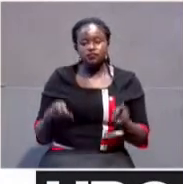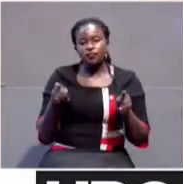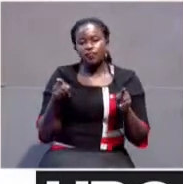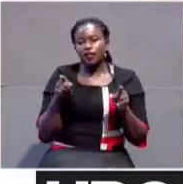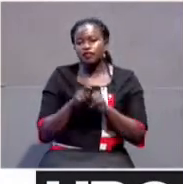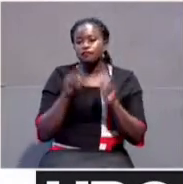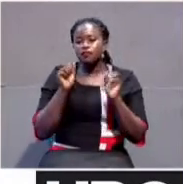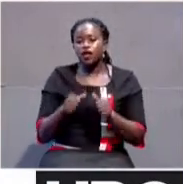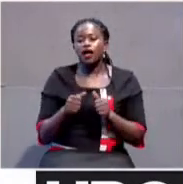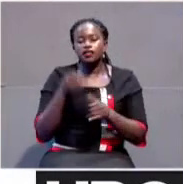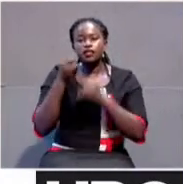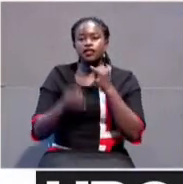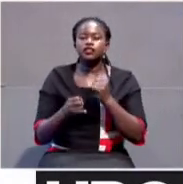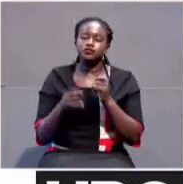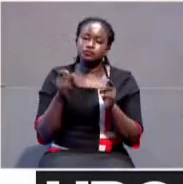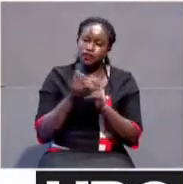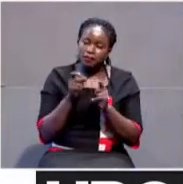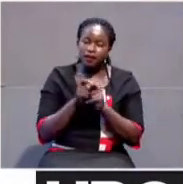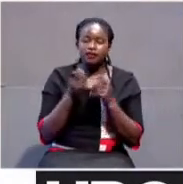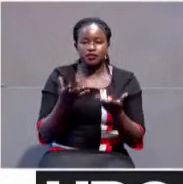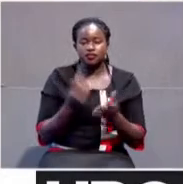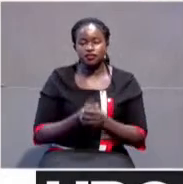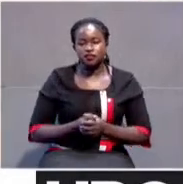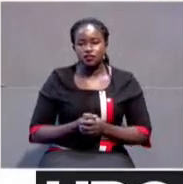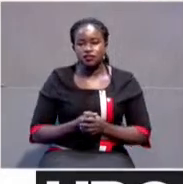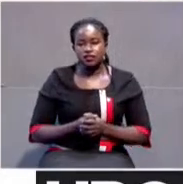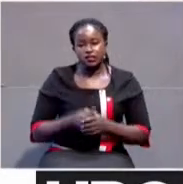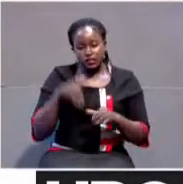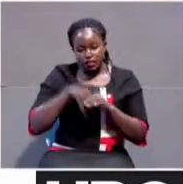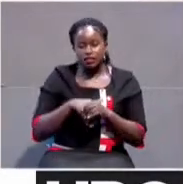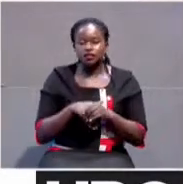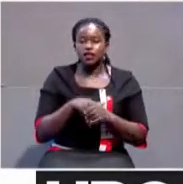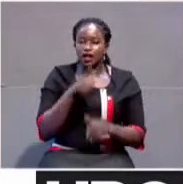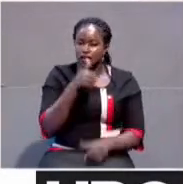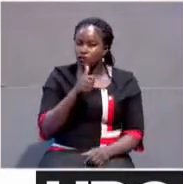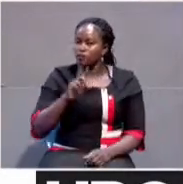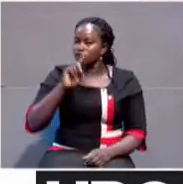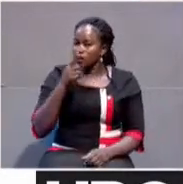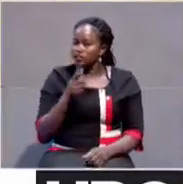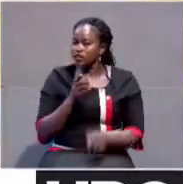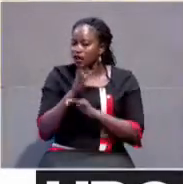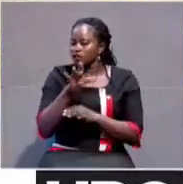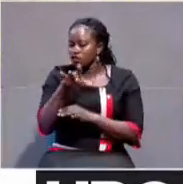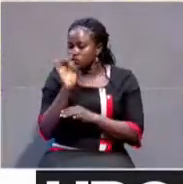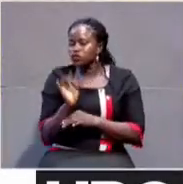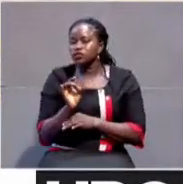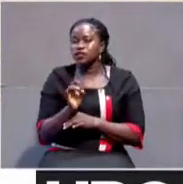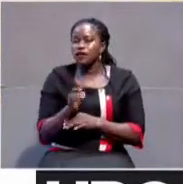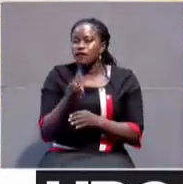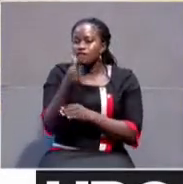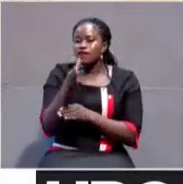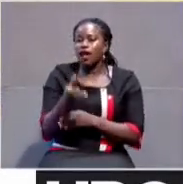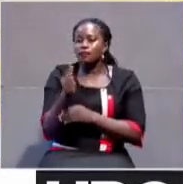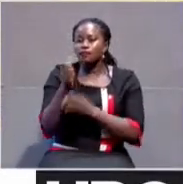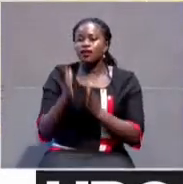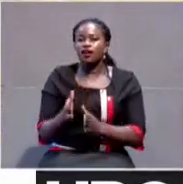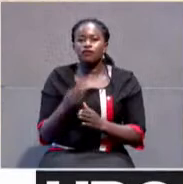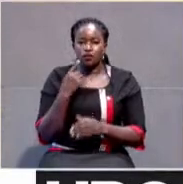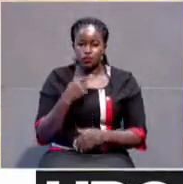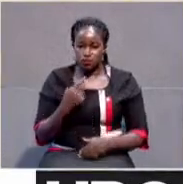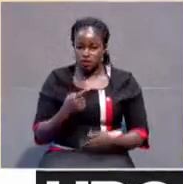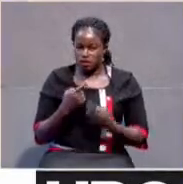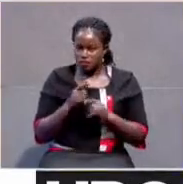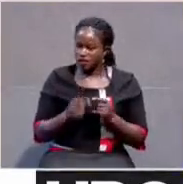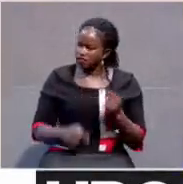it might result in primaries within the party first to pick a flag bearer. Dr. Tango Doi, however,